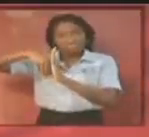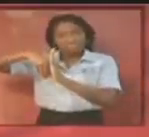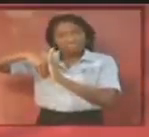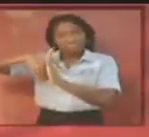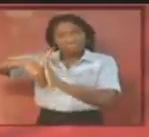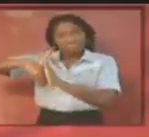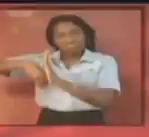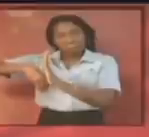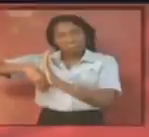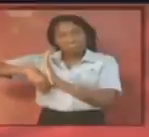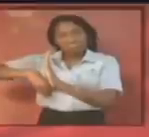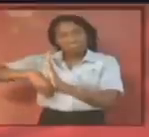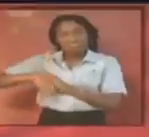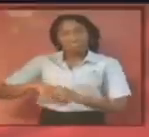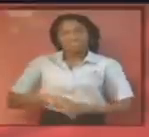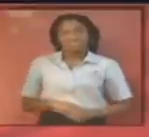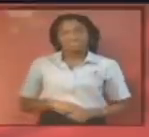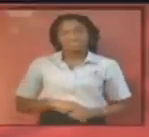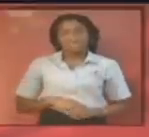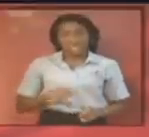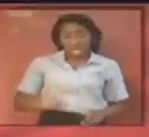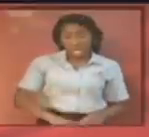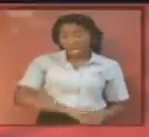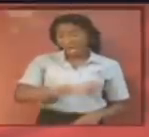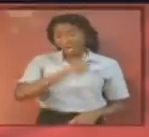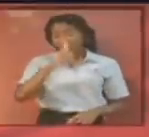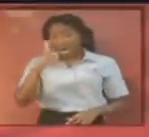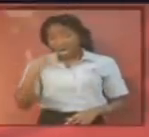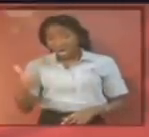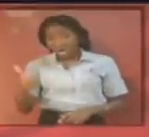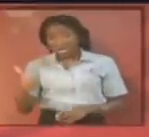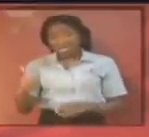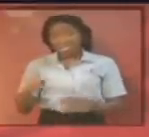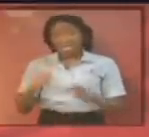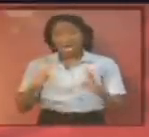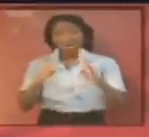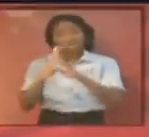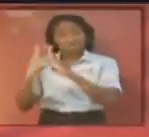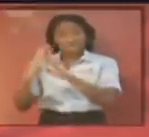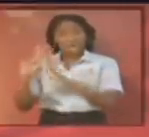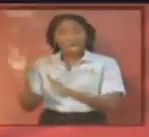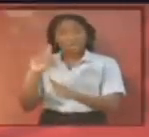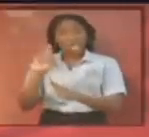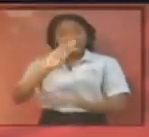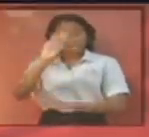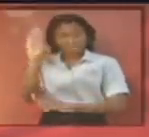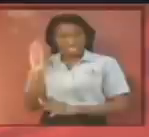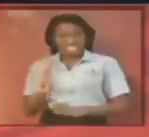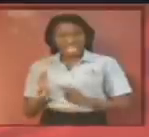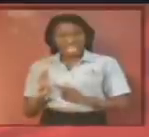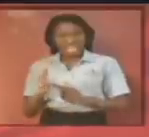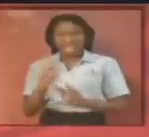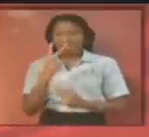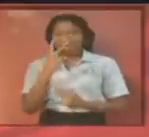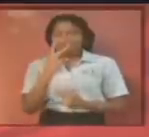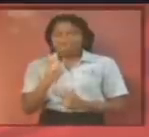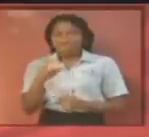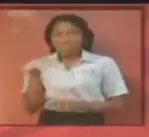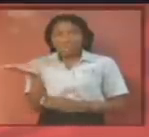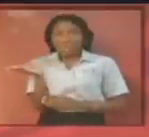Sinovac vaccines. In another town in Sao Paulo, Brazil, they saw a 95% reduction in